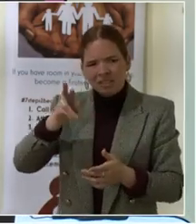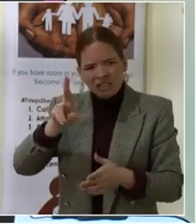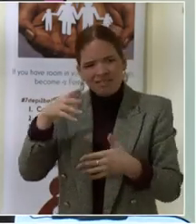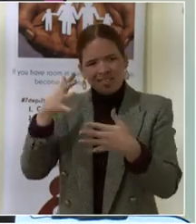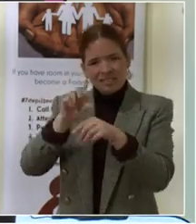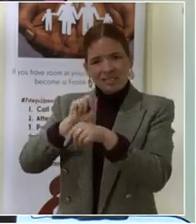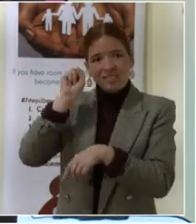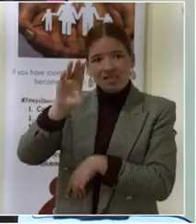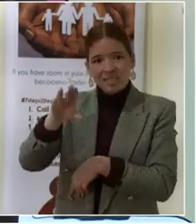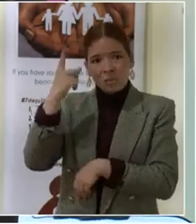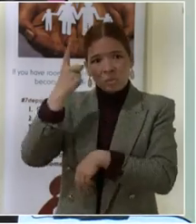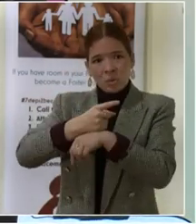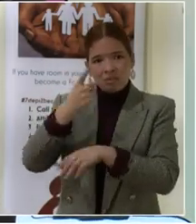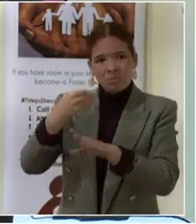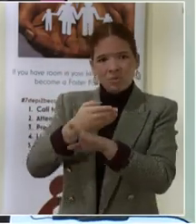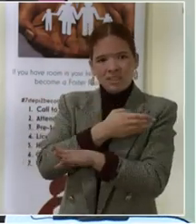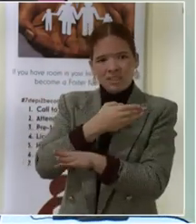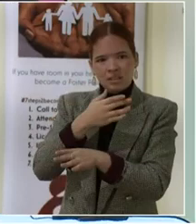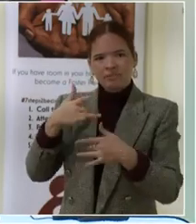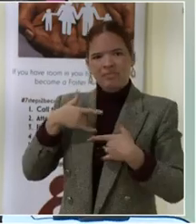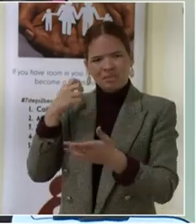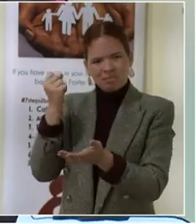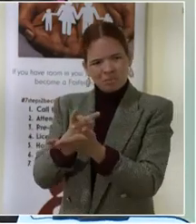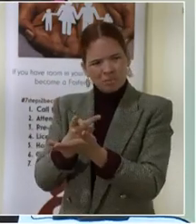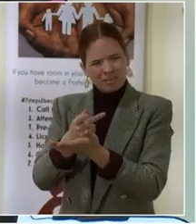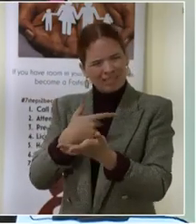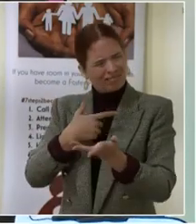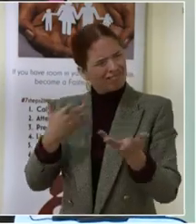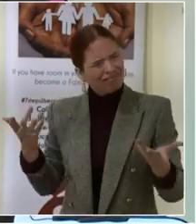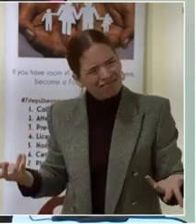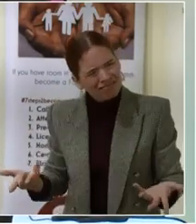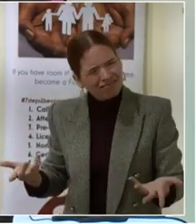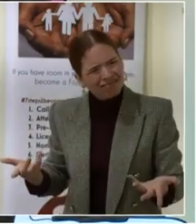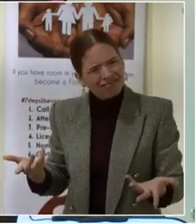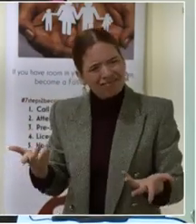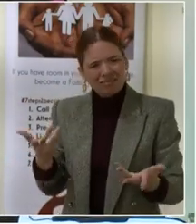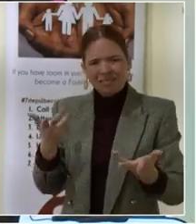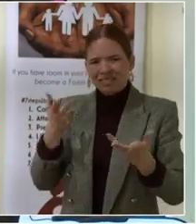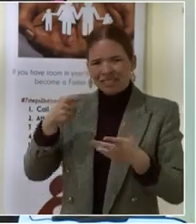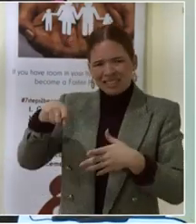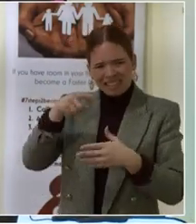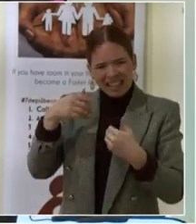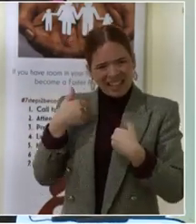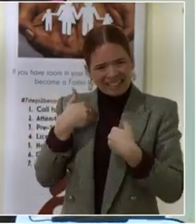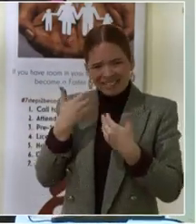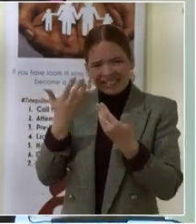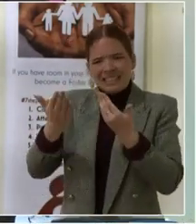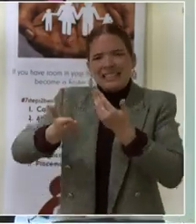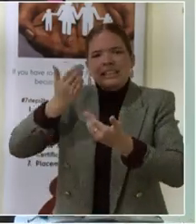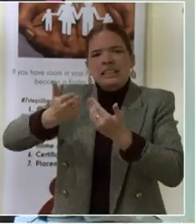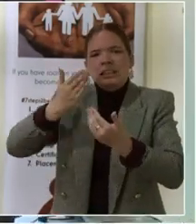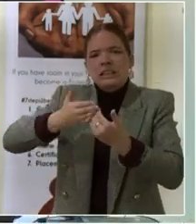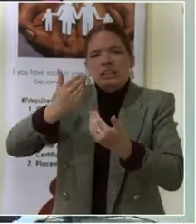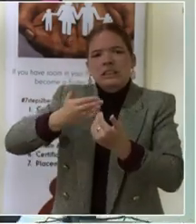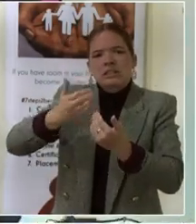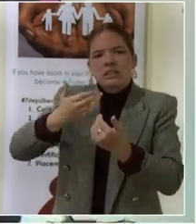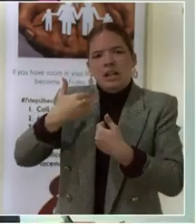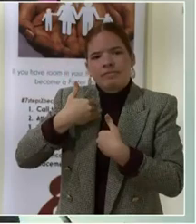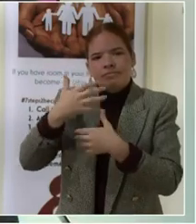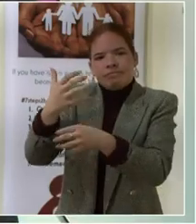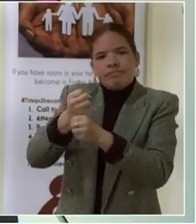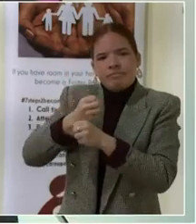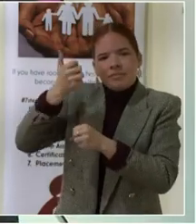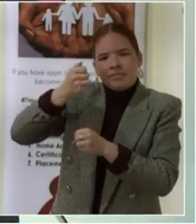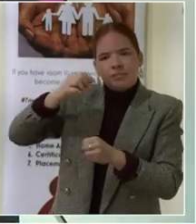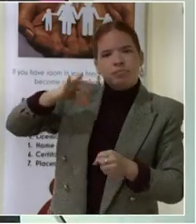our event to get approved. Is there any way easier for us, the ones who have the grant and the nonprofit organization, not saying